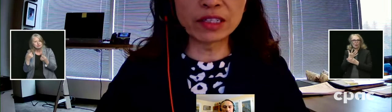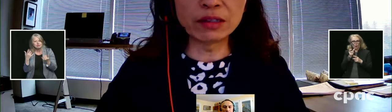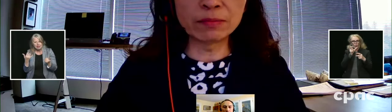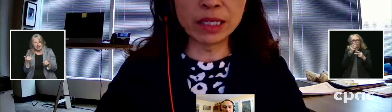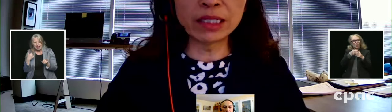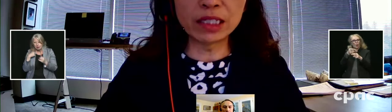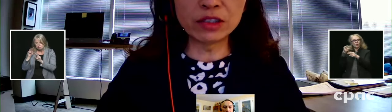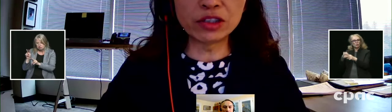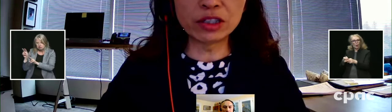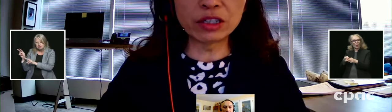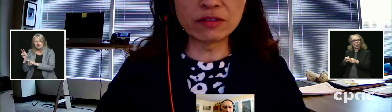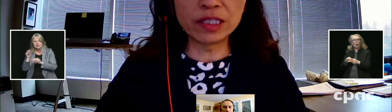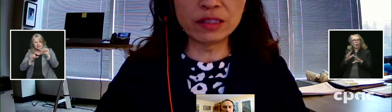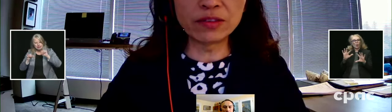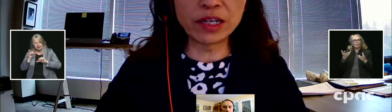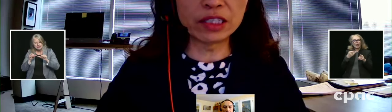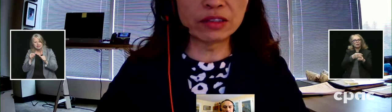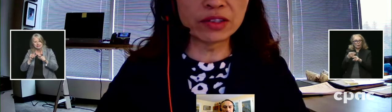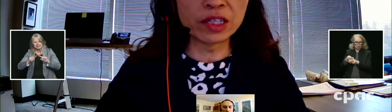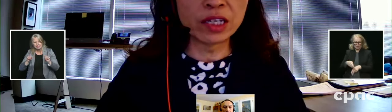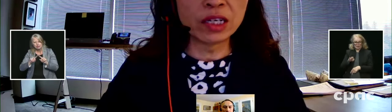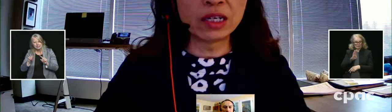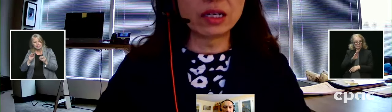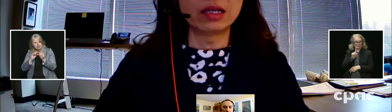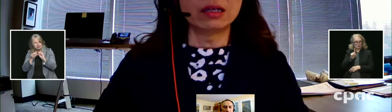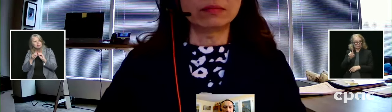scientific nomenclature of these variants.